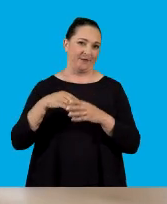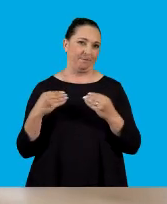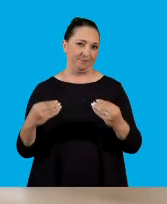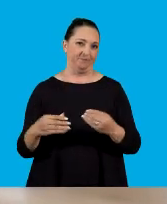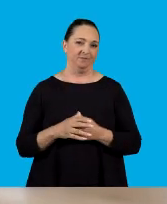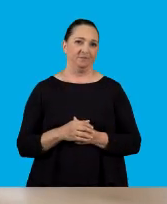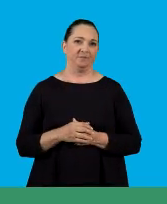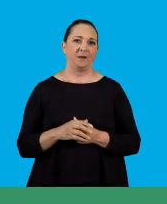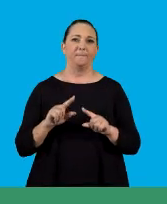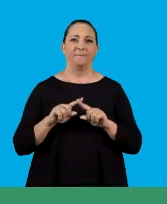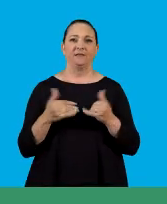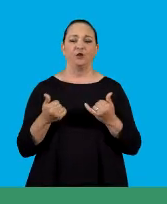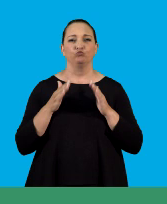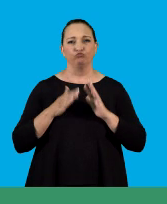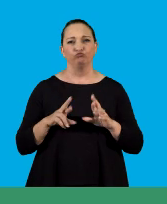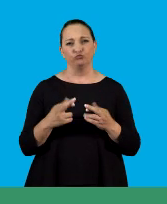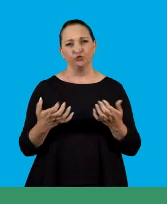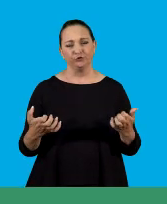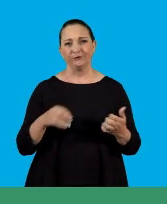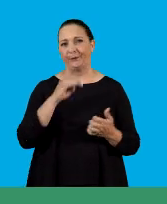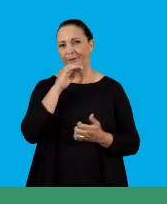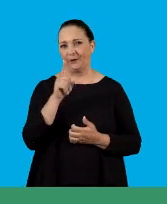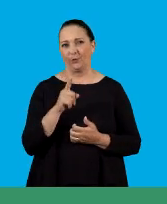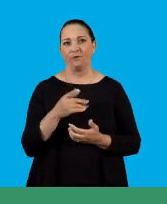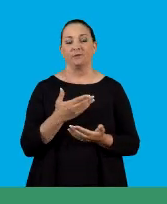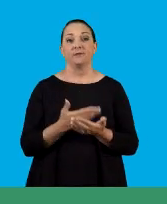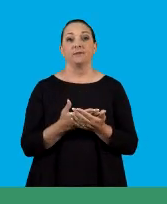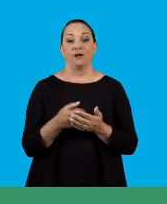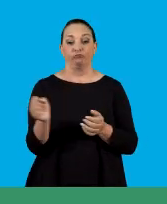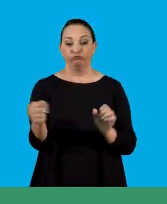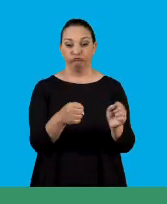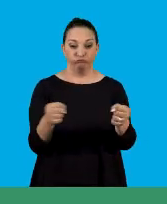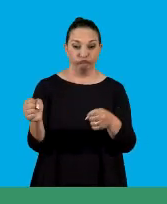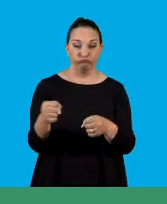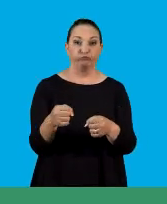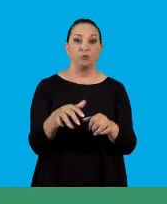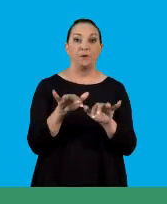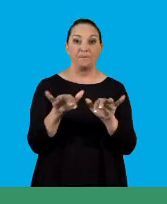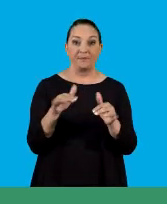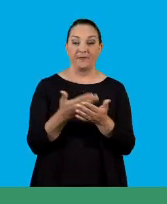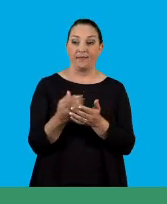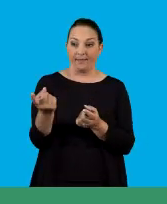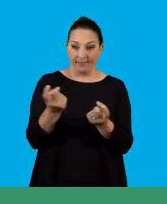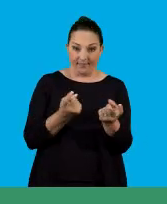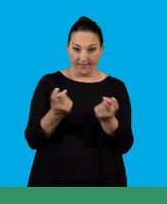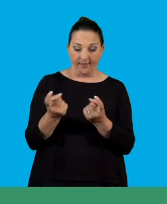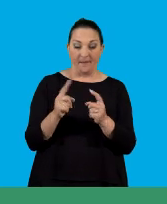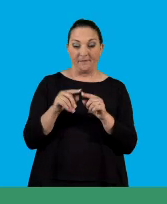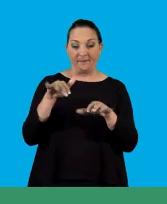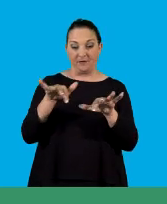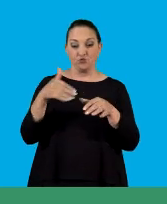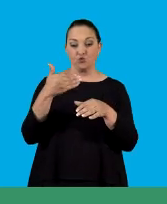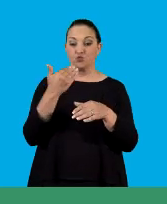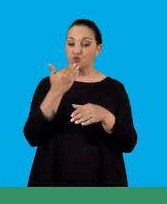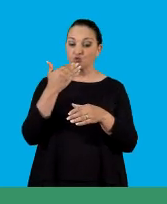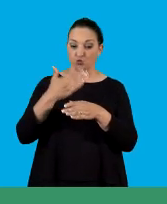human resource? Human resource function now is responsible for recruiting, meaning attracting, and looking after the